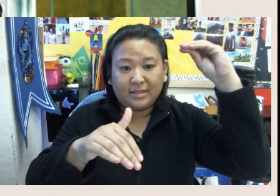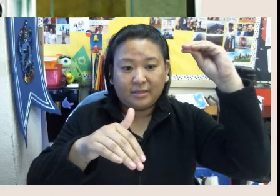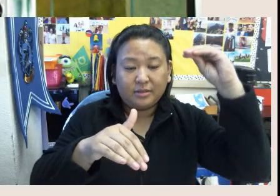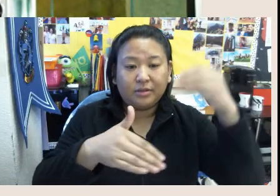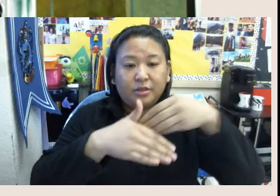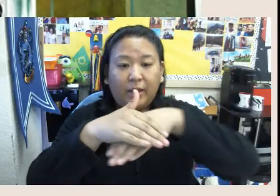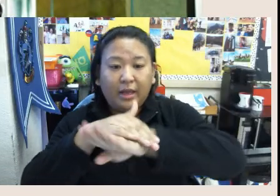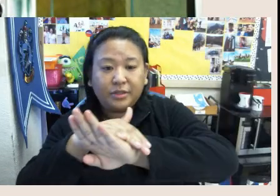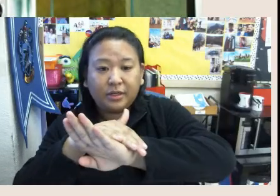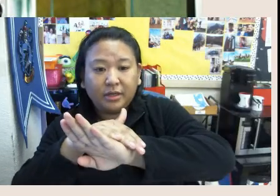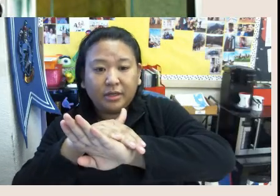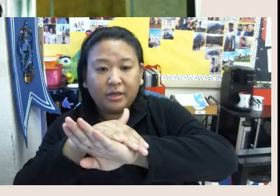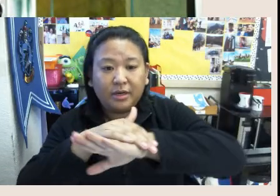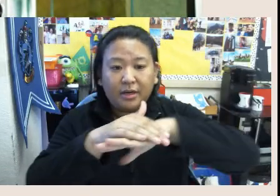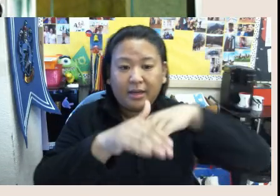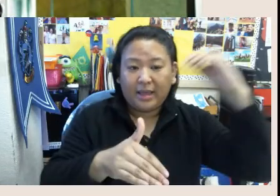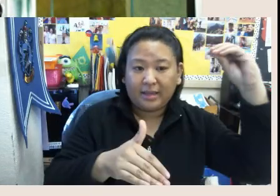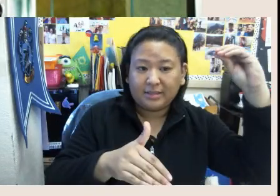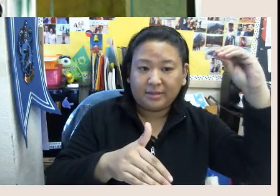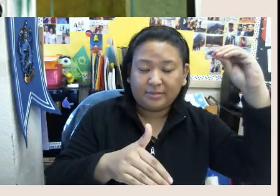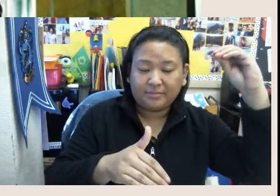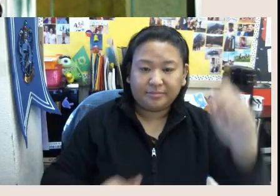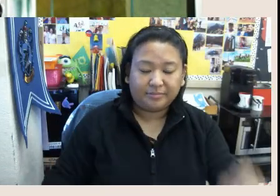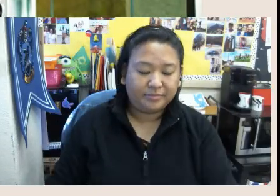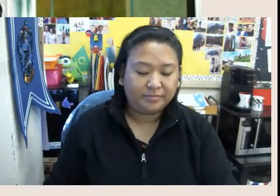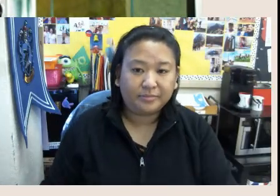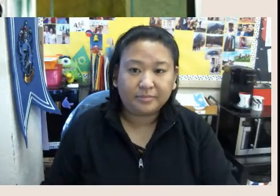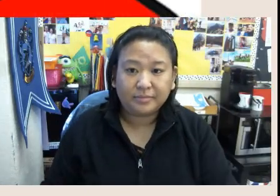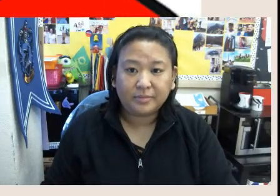To exit. So enter, exit.